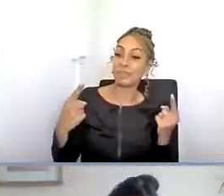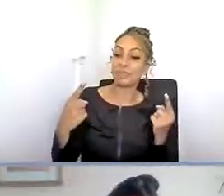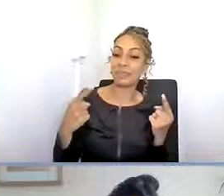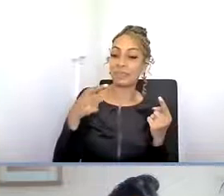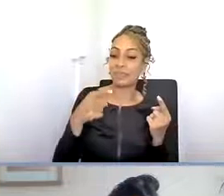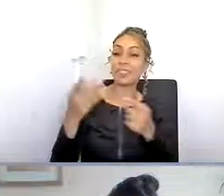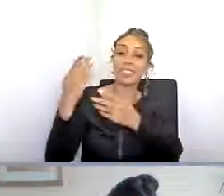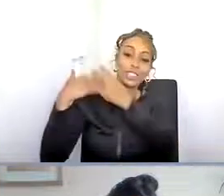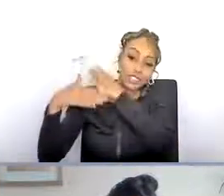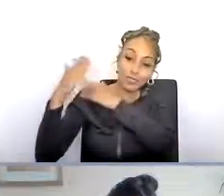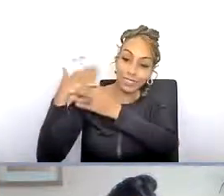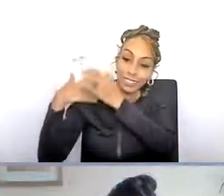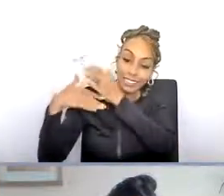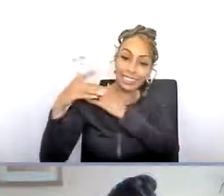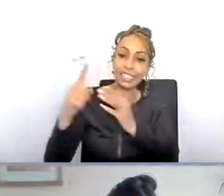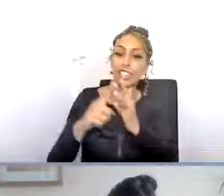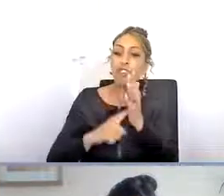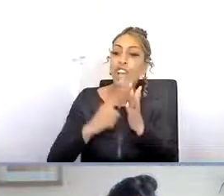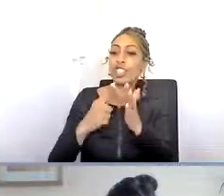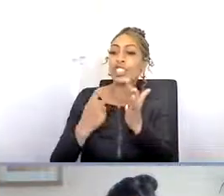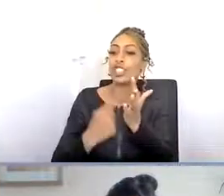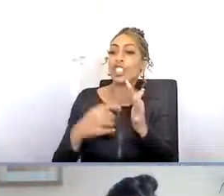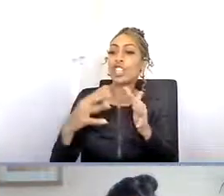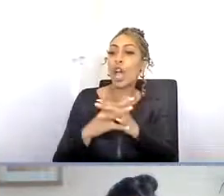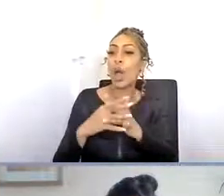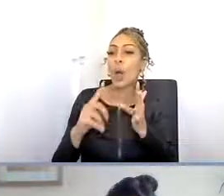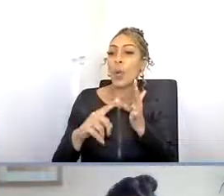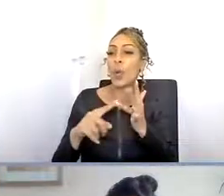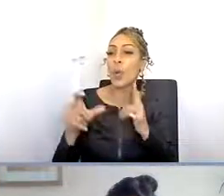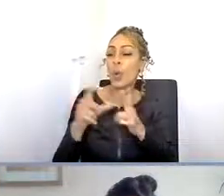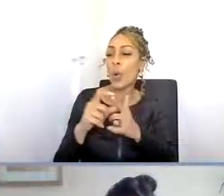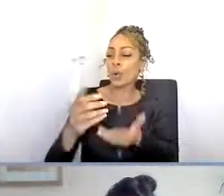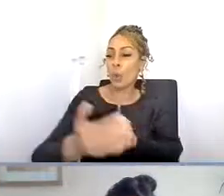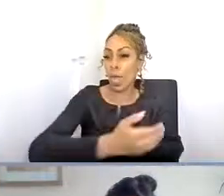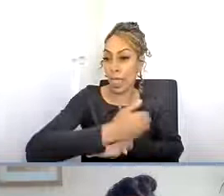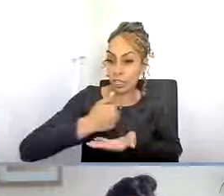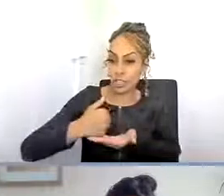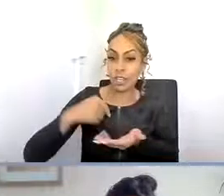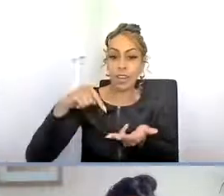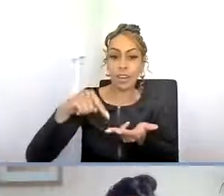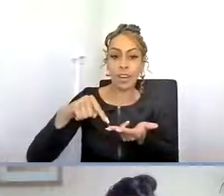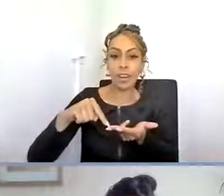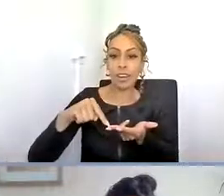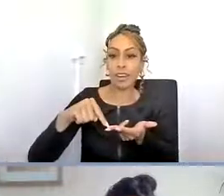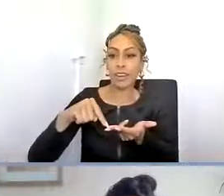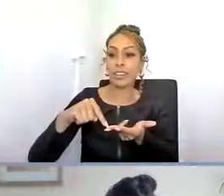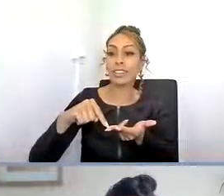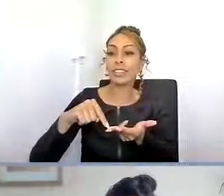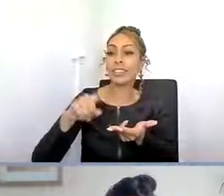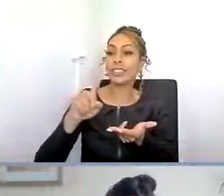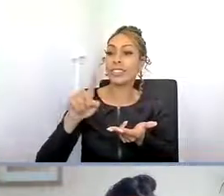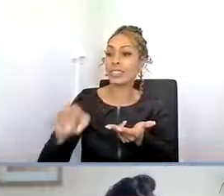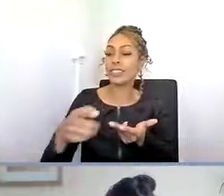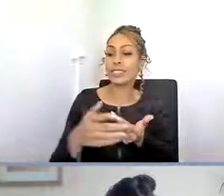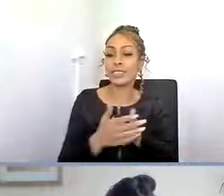the history of Gerward Collection, a little bit about what our mission and purpose is